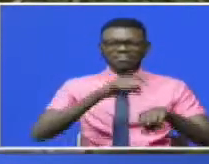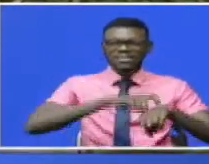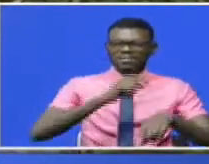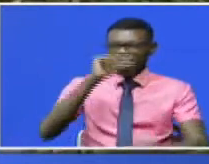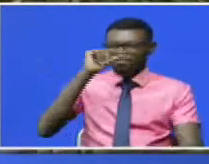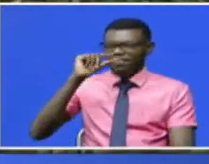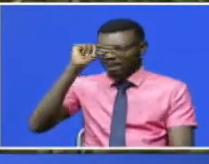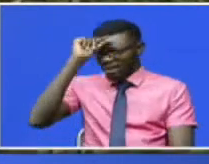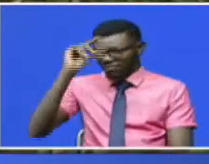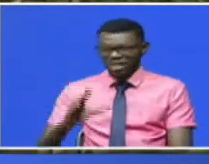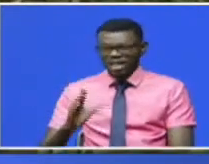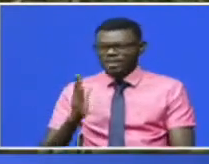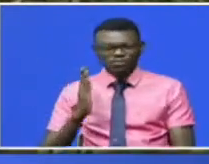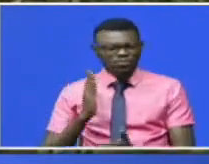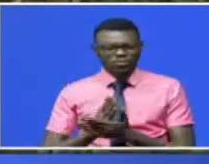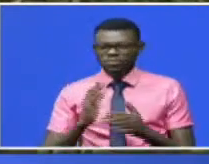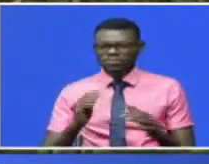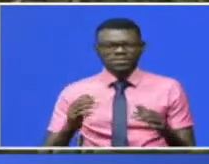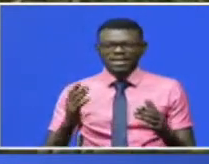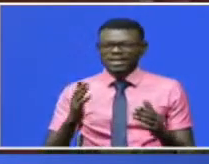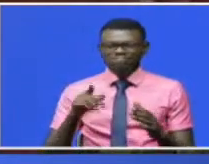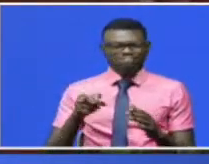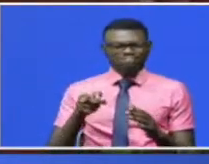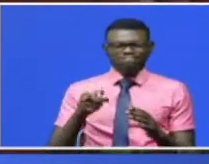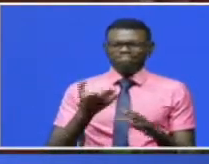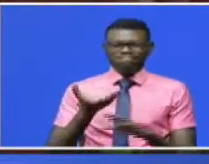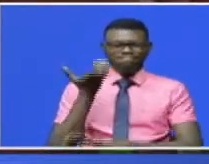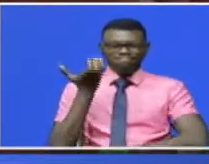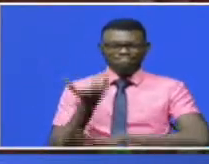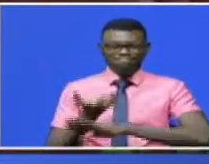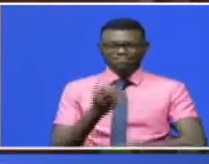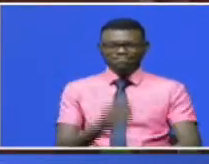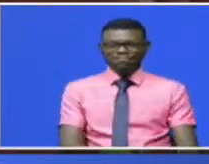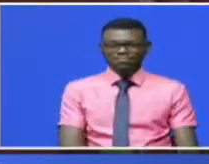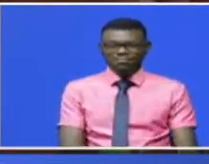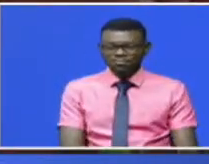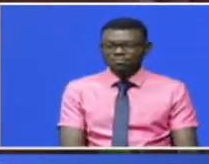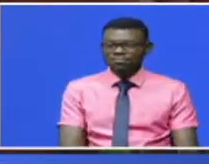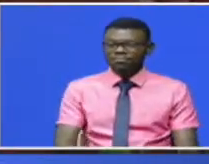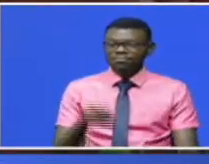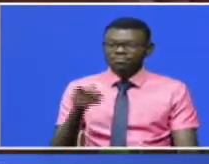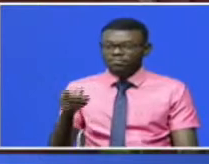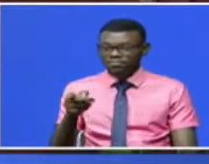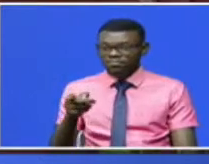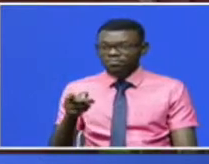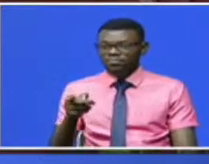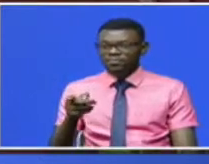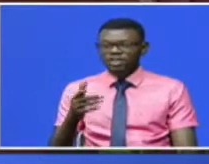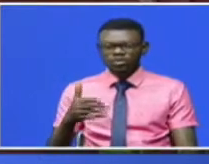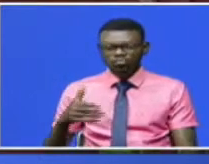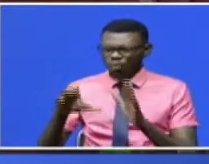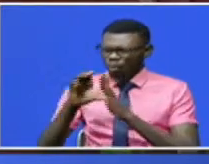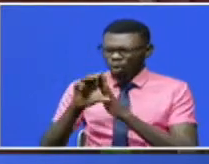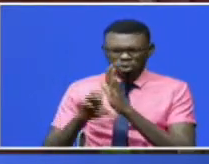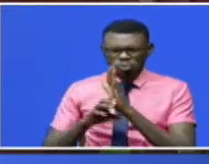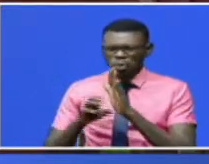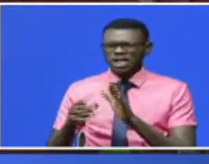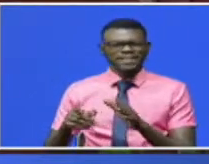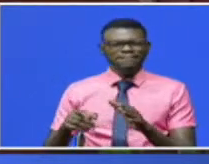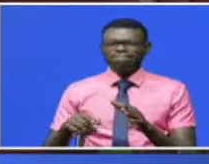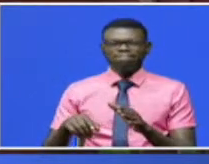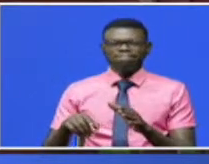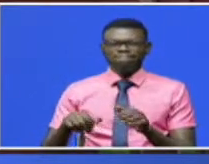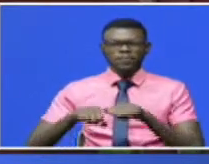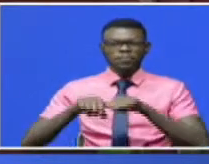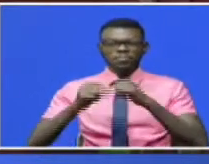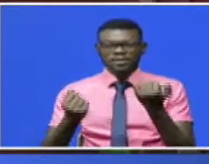executive. It's a very conflicting position. That act is illegal. It is unconstitutional. By the